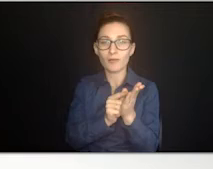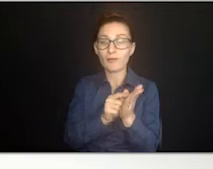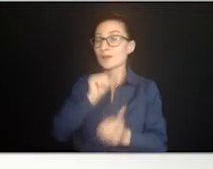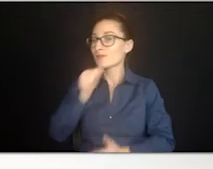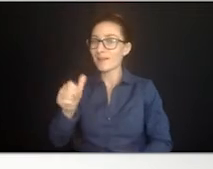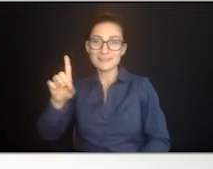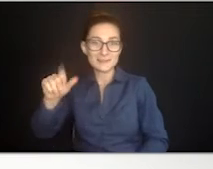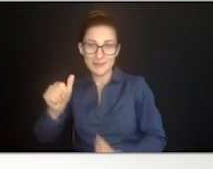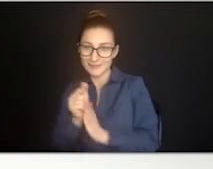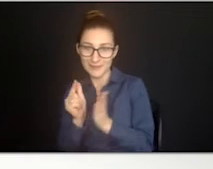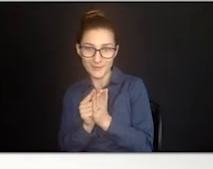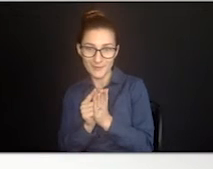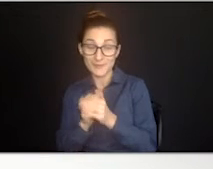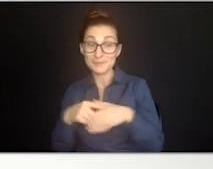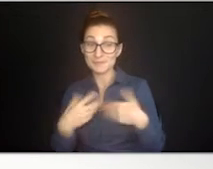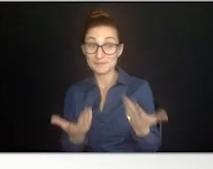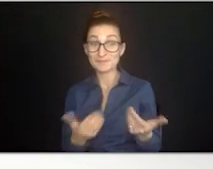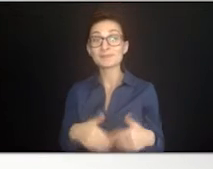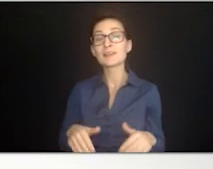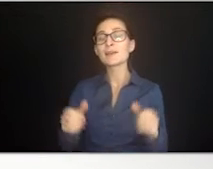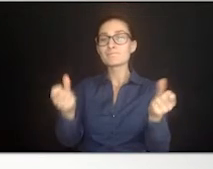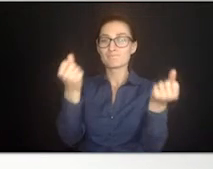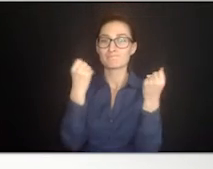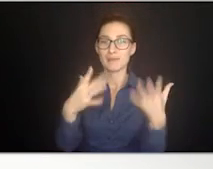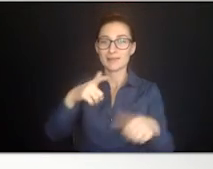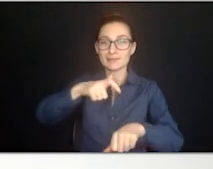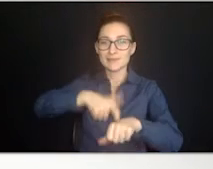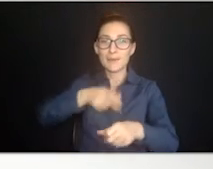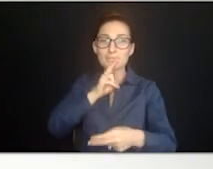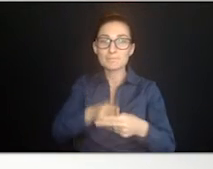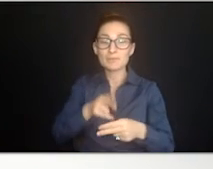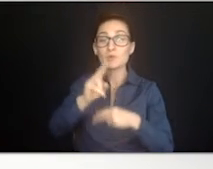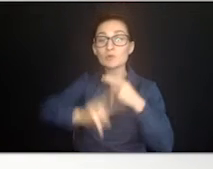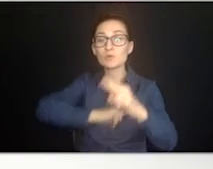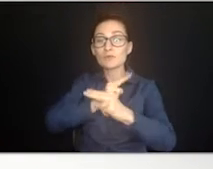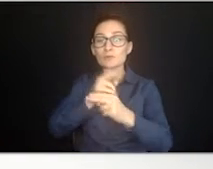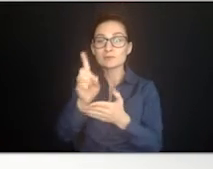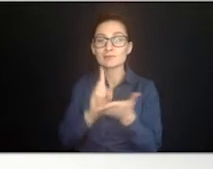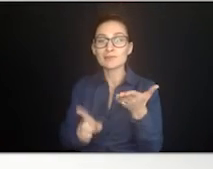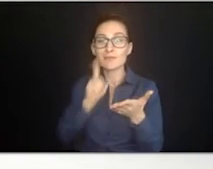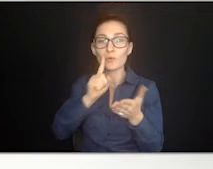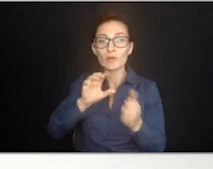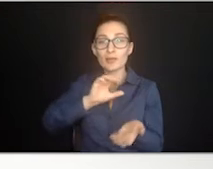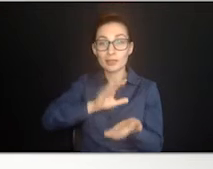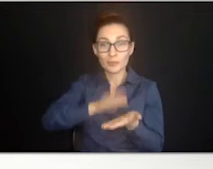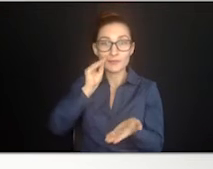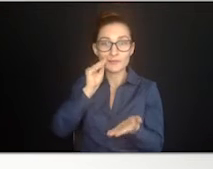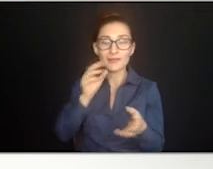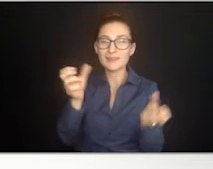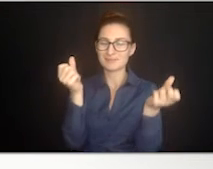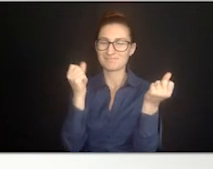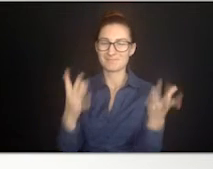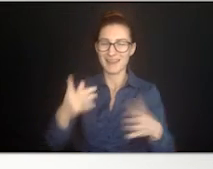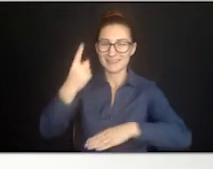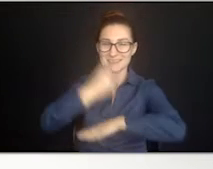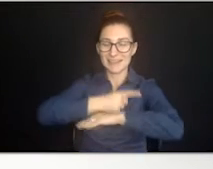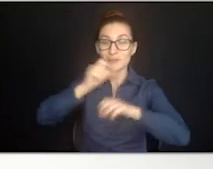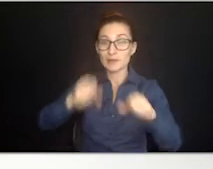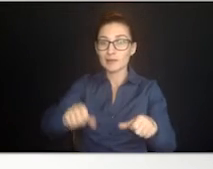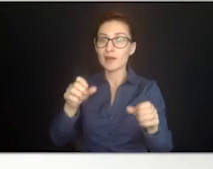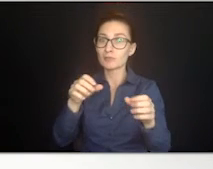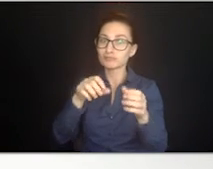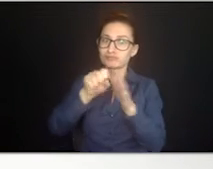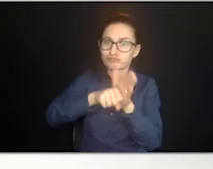under ESSA, it talks about a universal design for learning. And there's a whole couple of days worth of training we could talk about for universal design